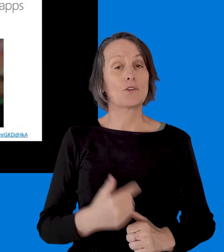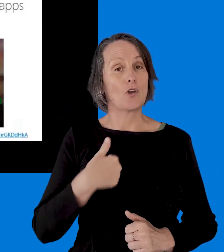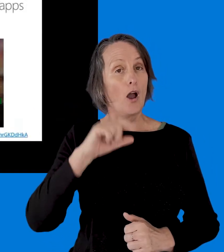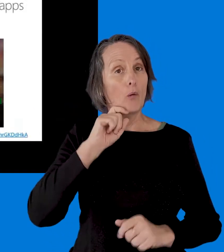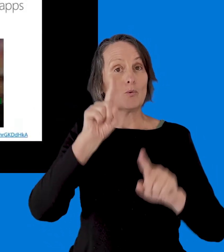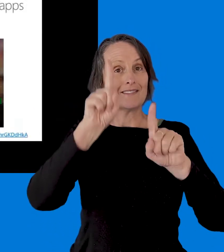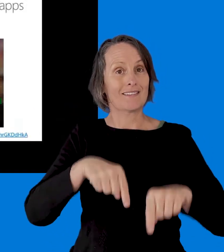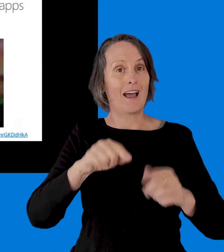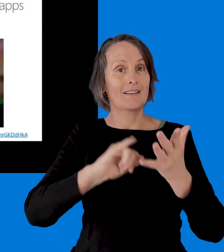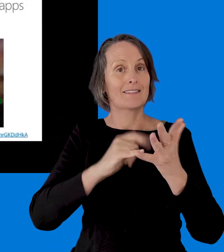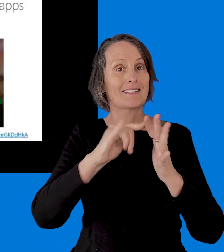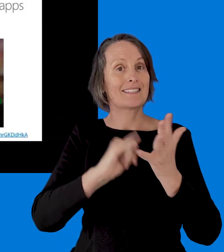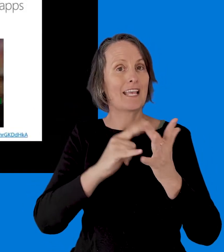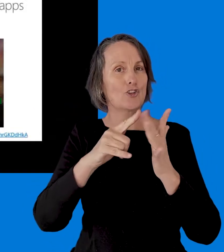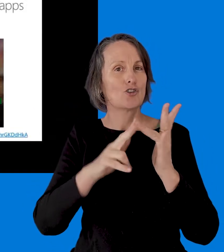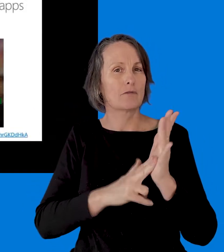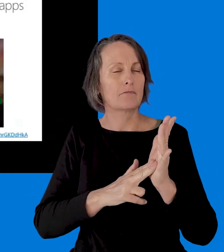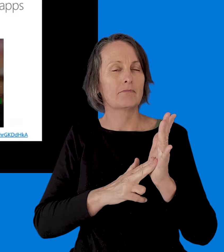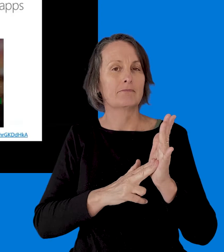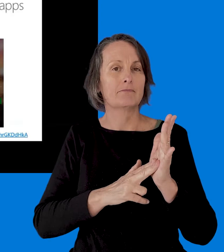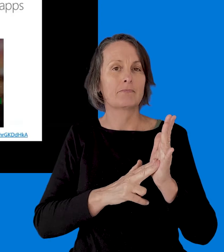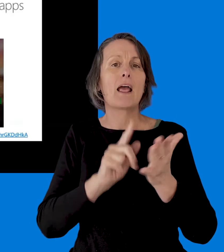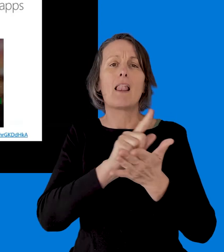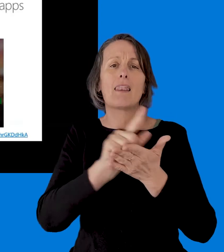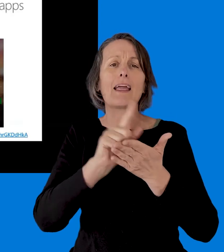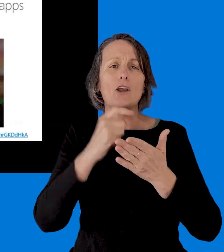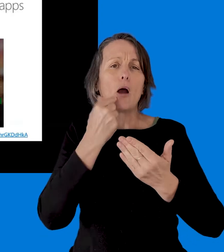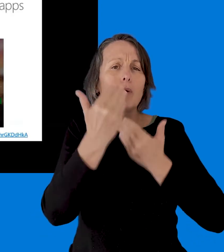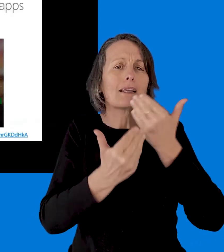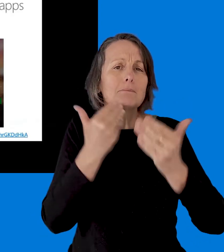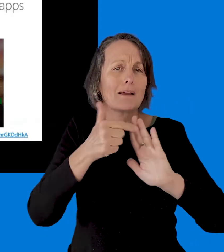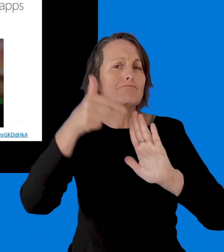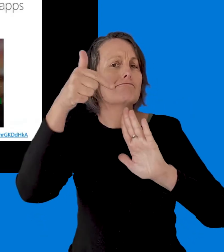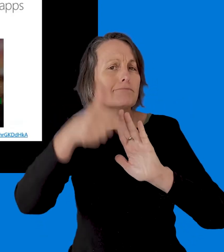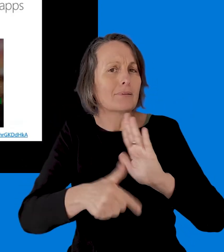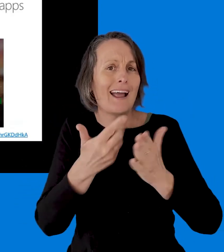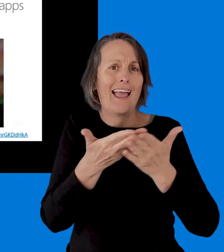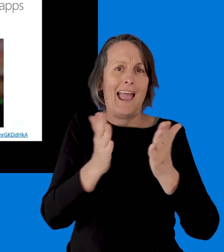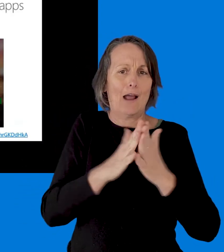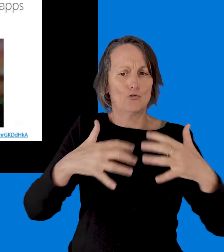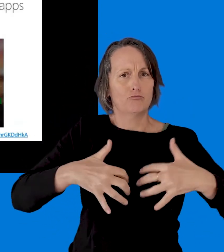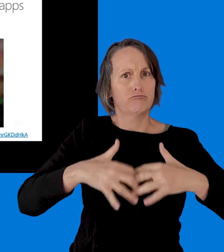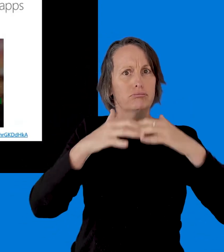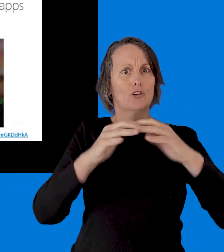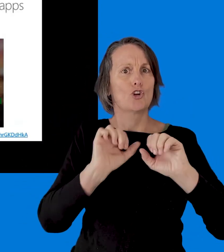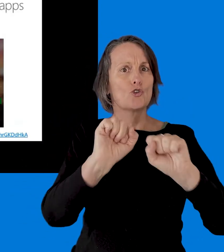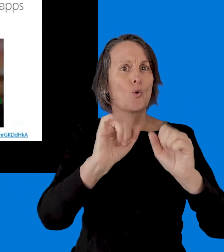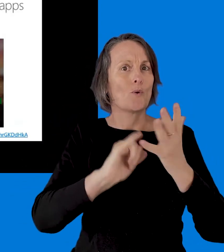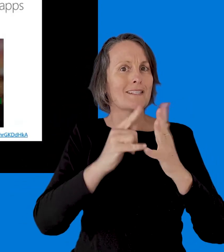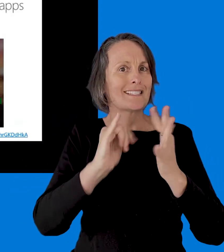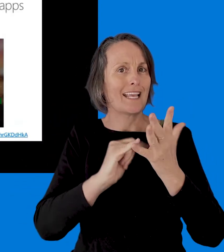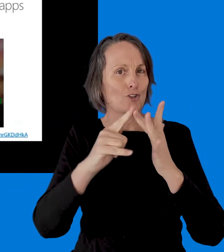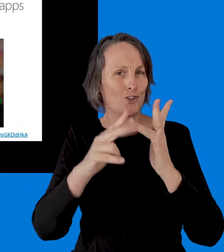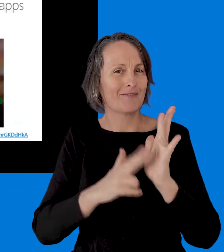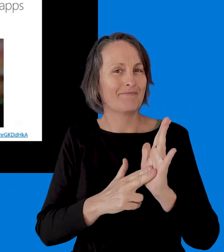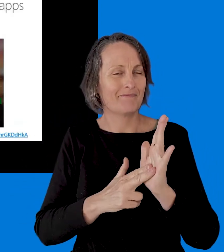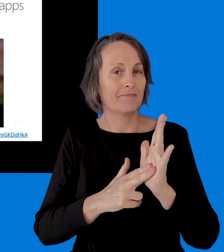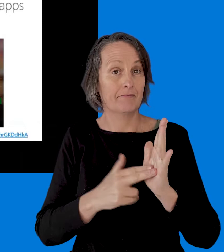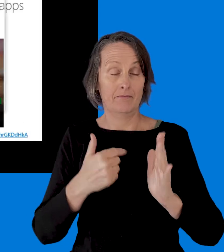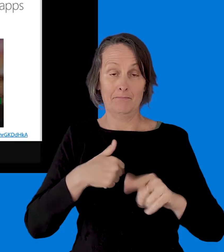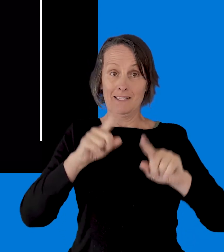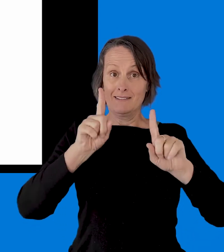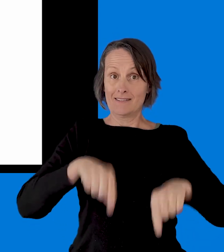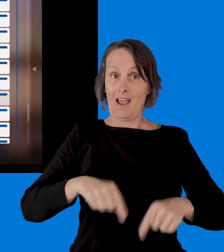of all, I'm going to activate a session. I'll walk through how to start your own session a little later in this talk, but I've started a